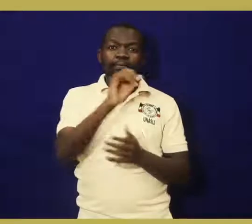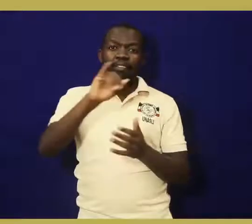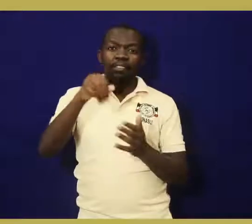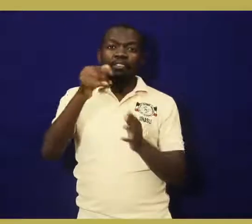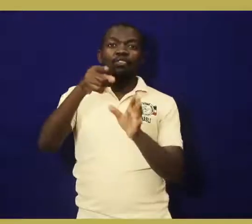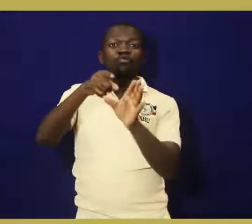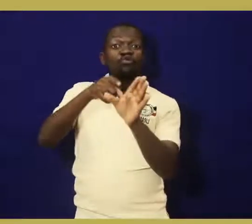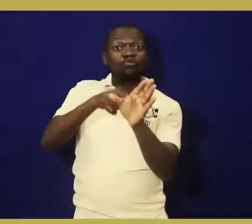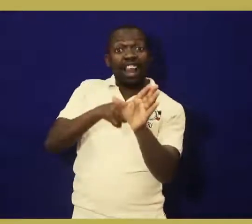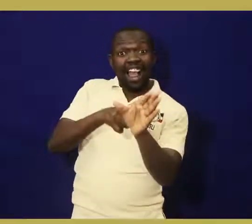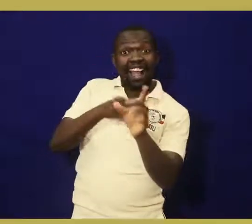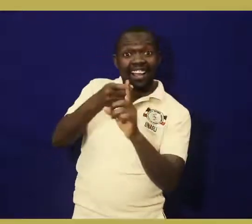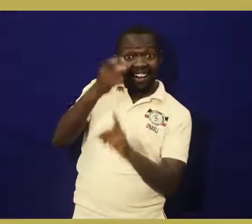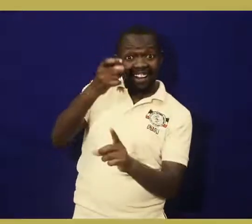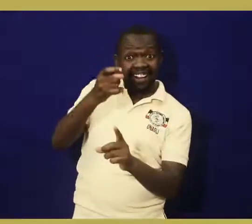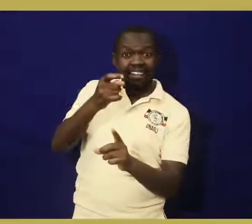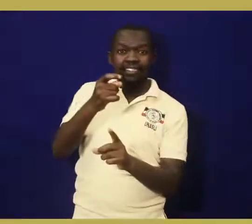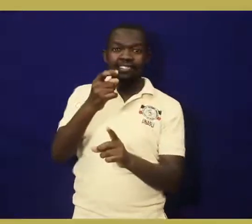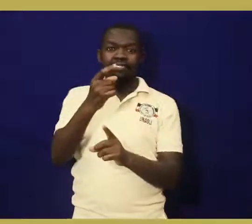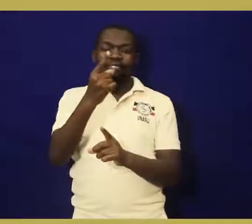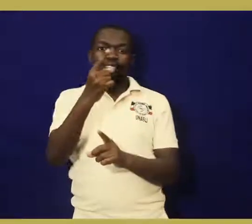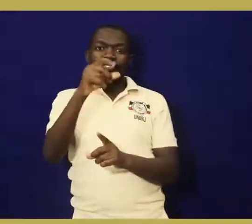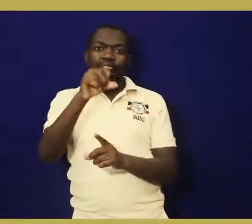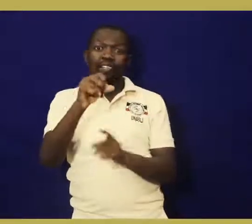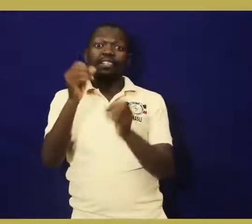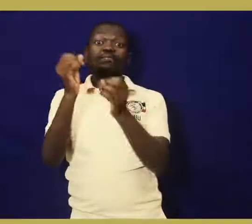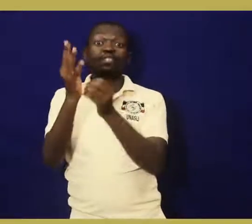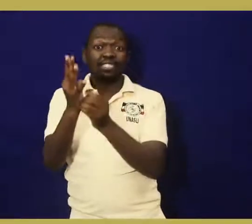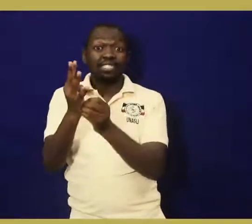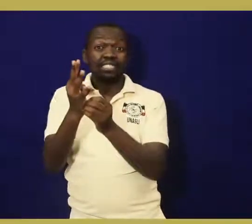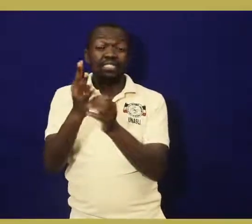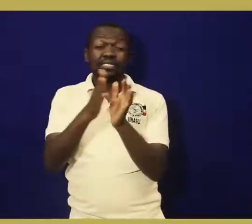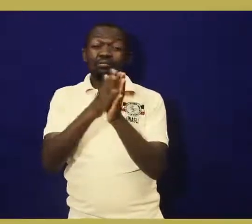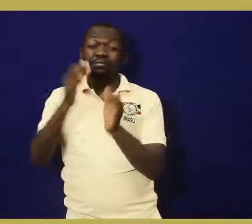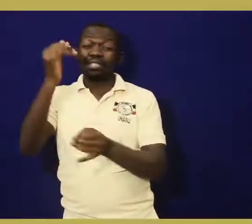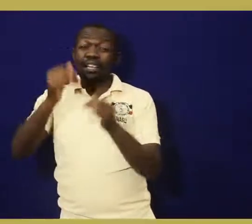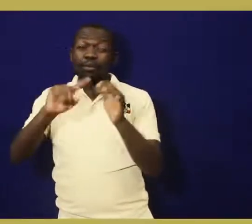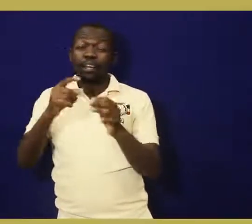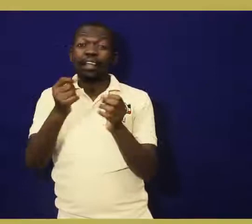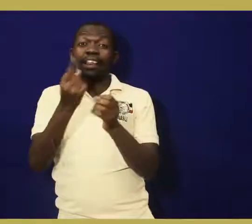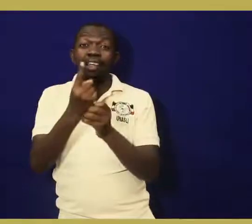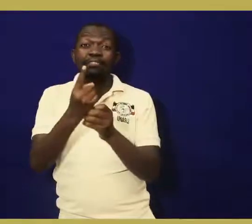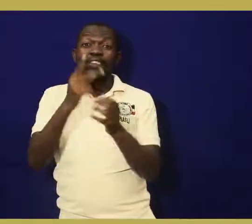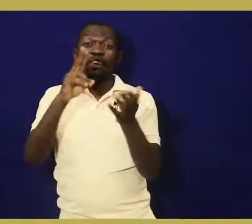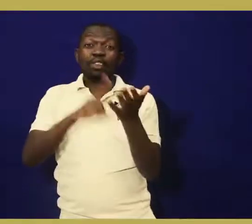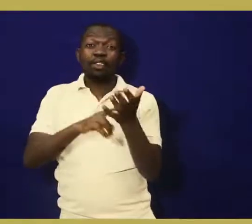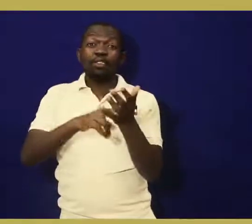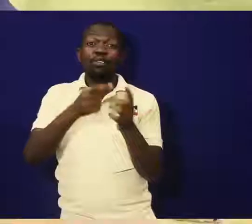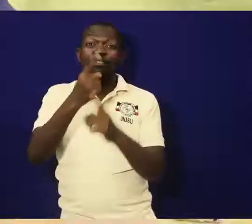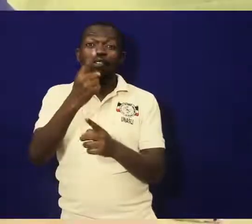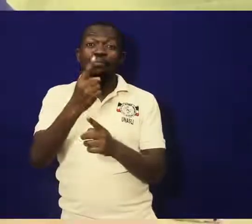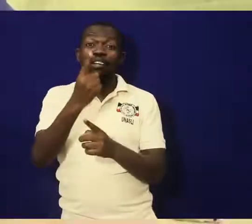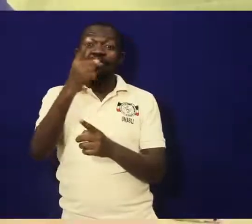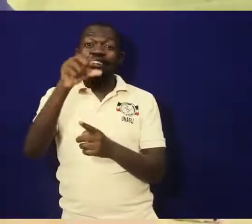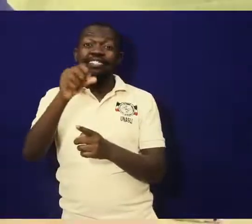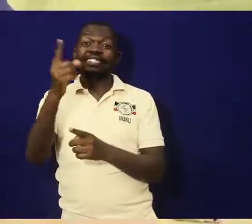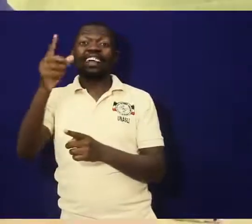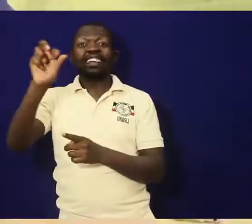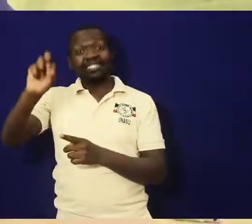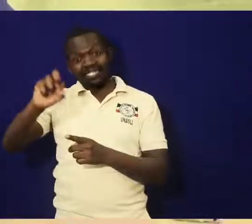July, 1914, and ended on 11th November 1918.